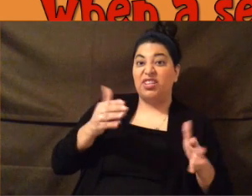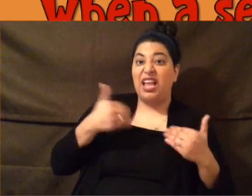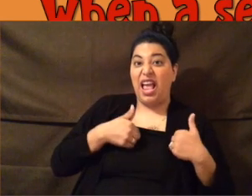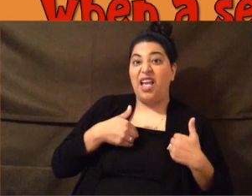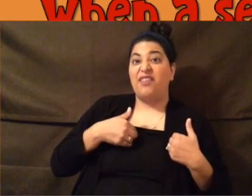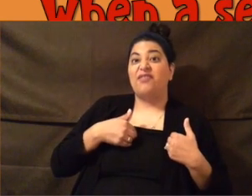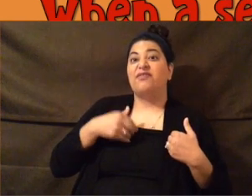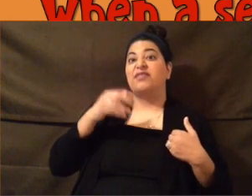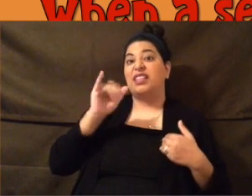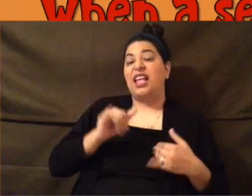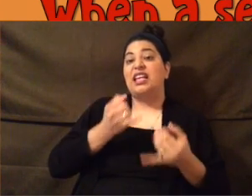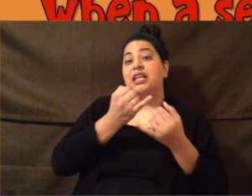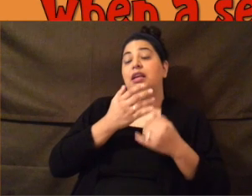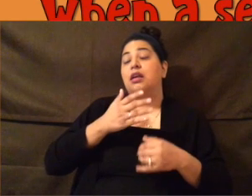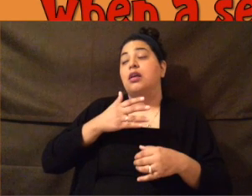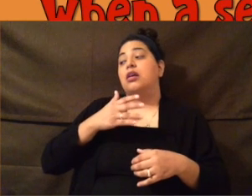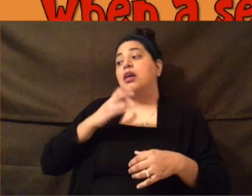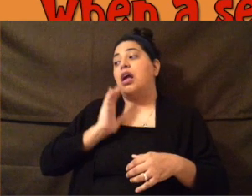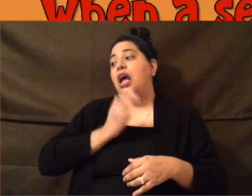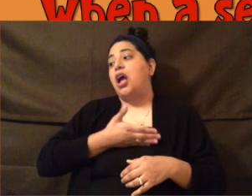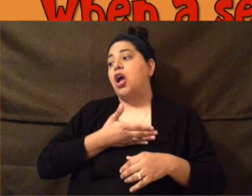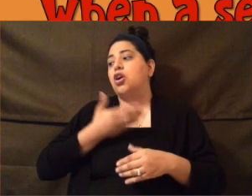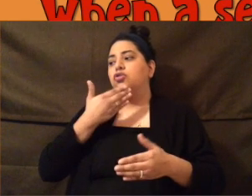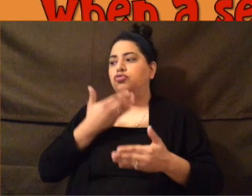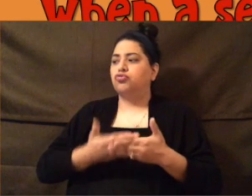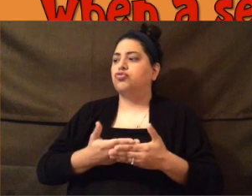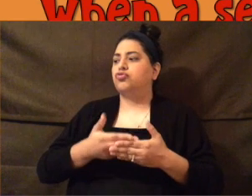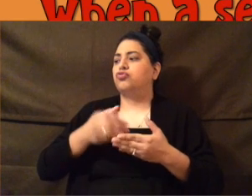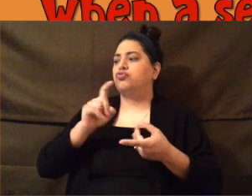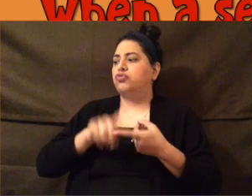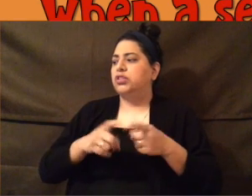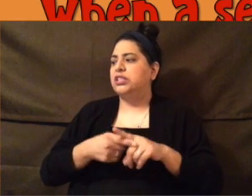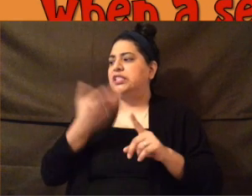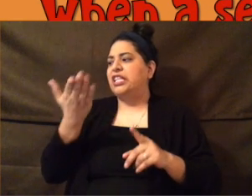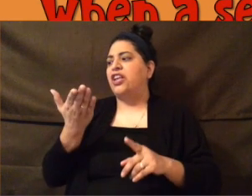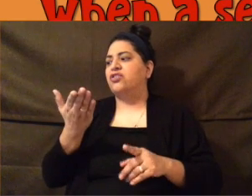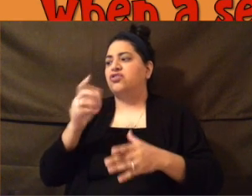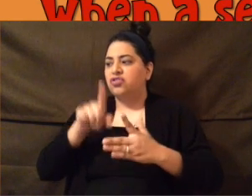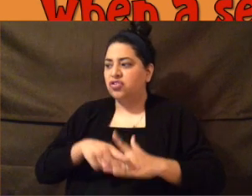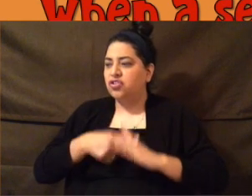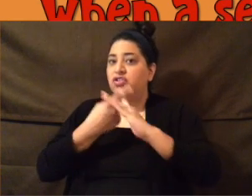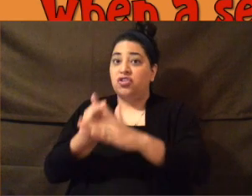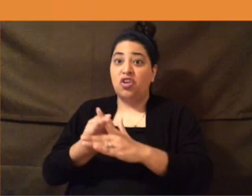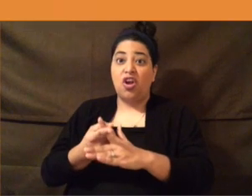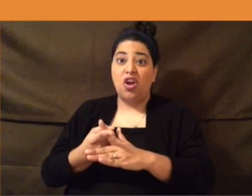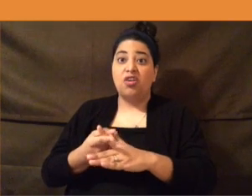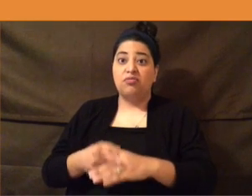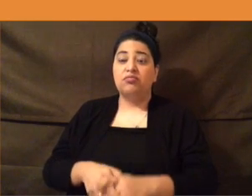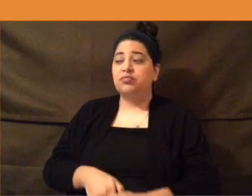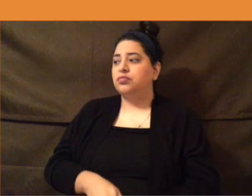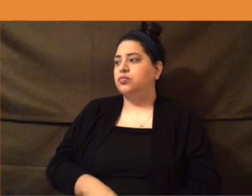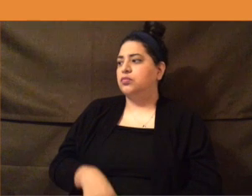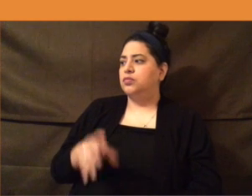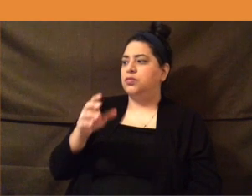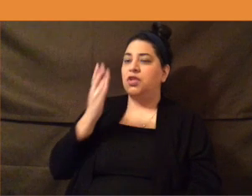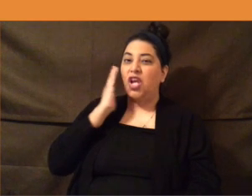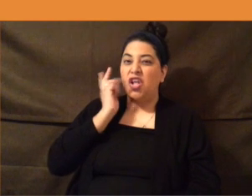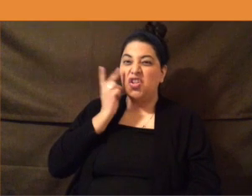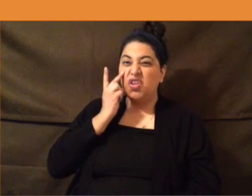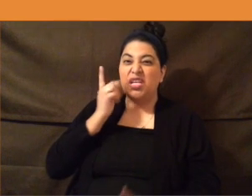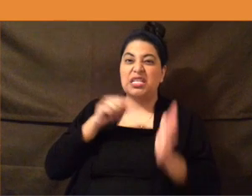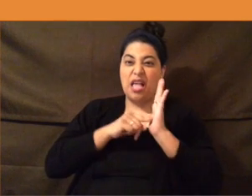we already have that independent. Our buddy's there to start us off, okay? All right. Let's look at some